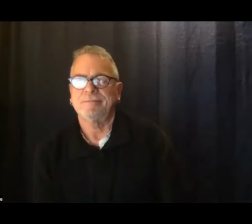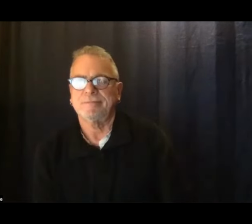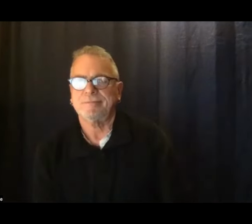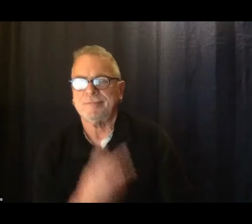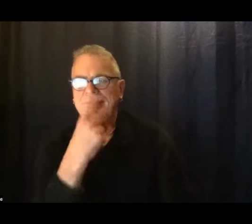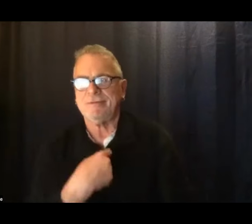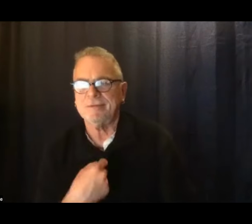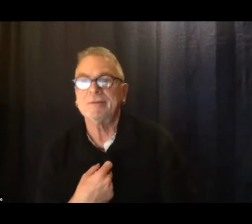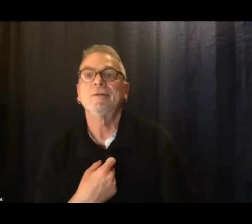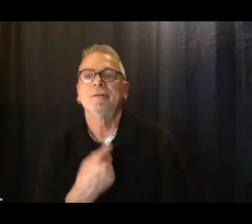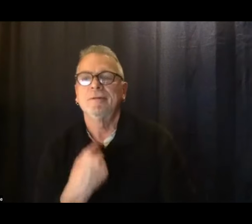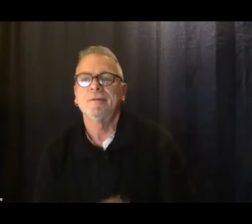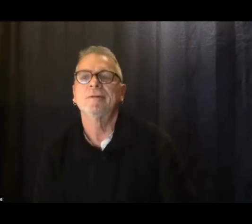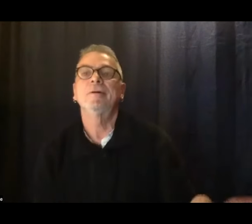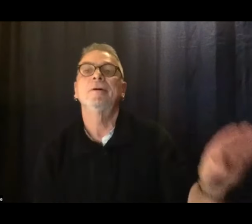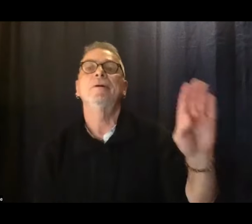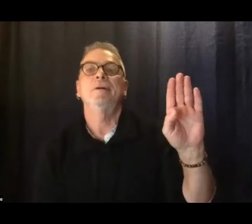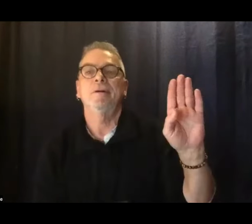Notice how it's pronounced.